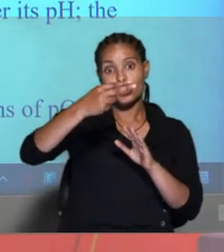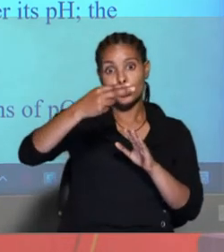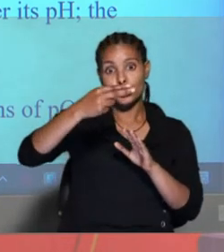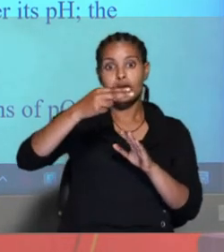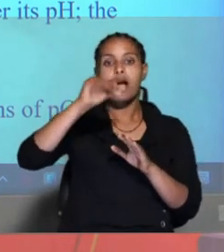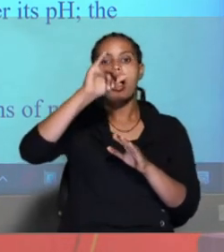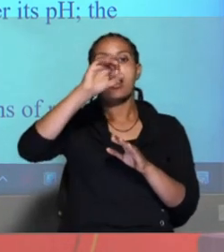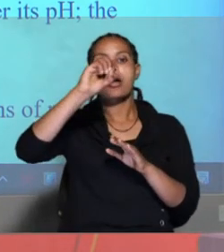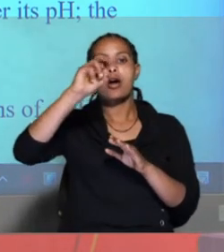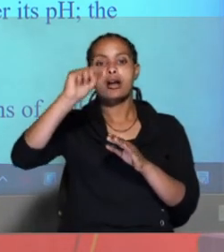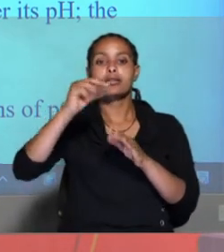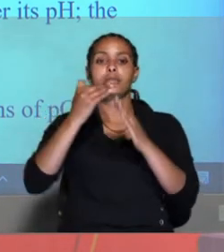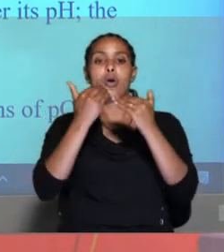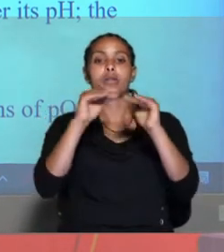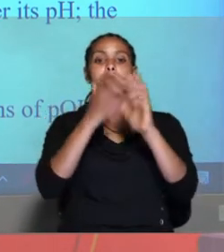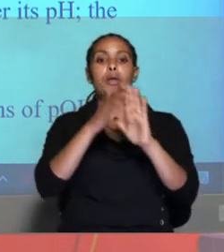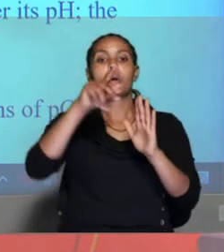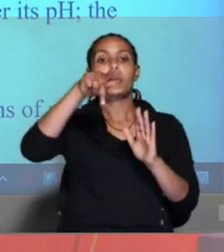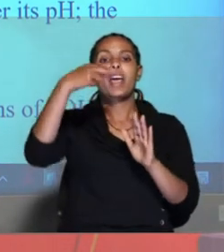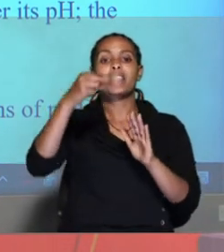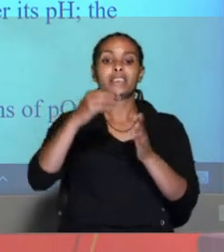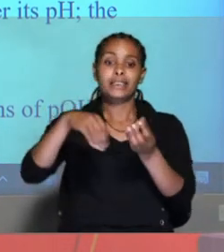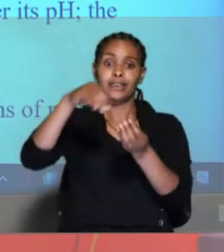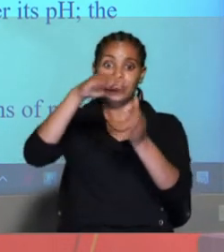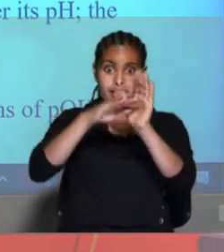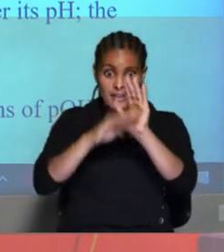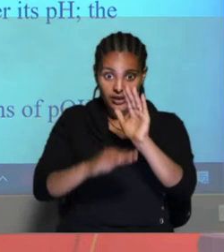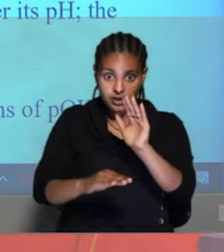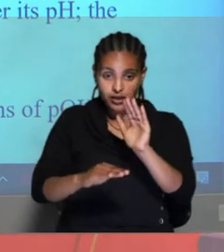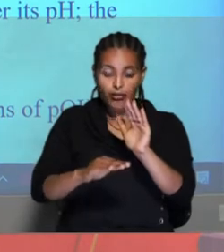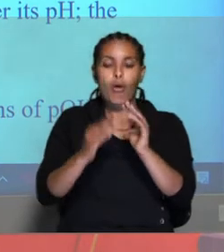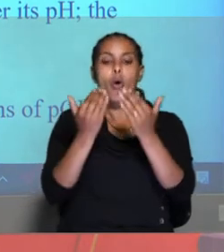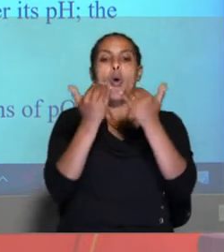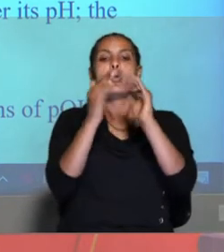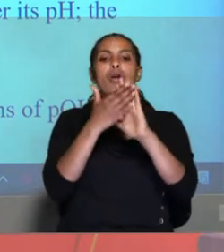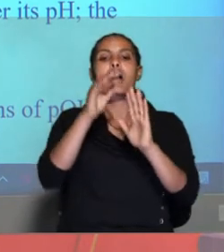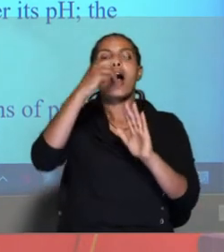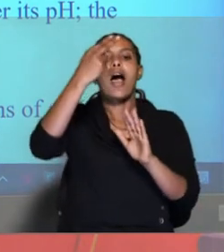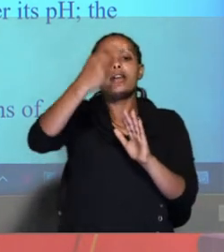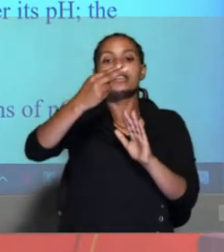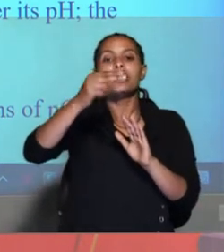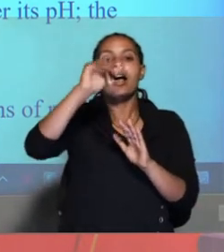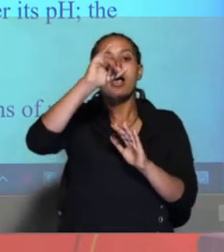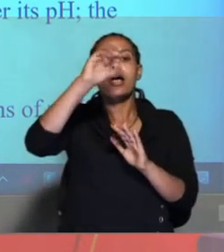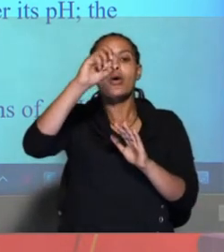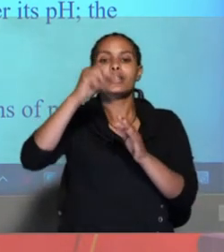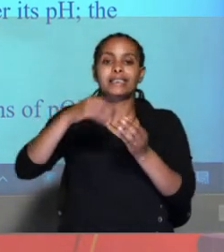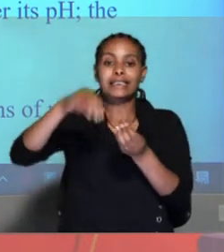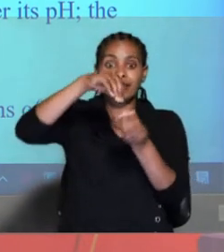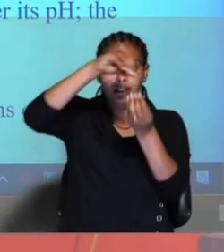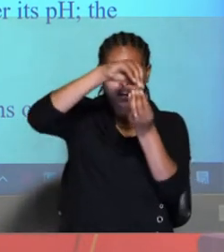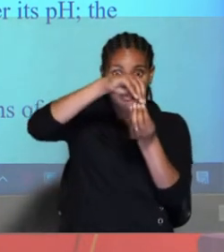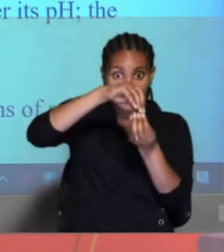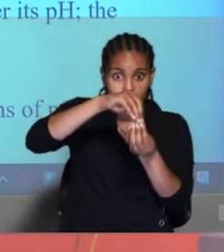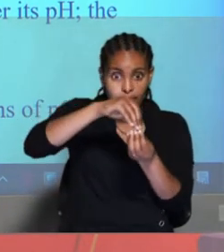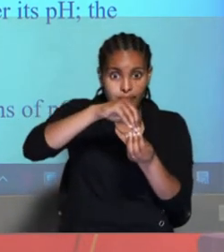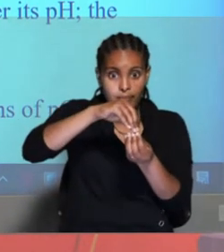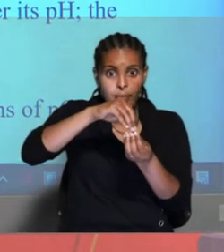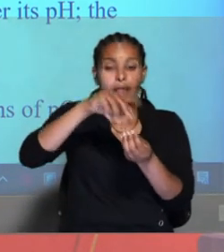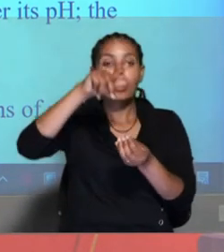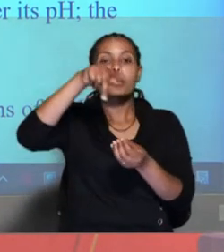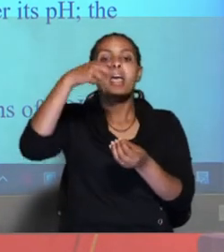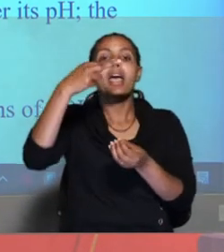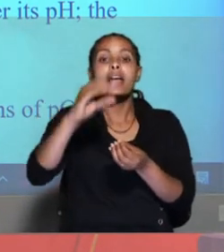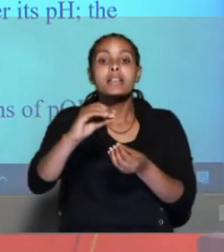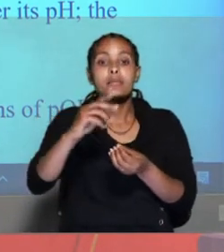concentration. pH decreases at the concentration of hydrogen ion increases.